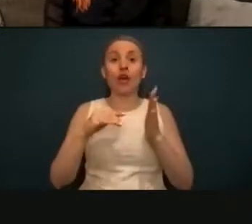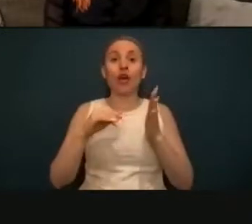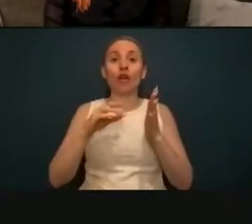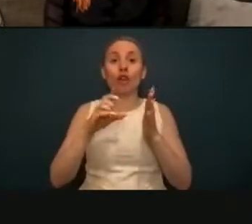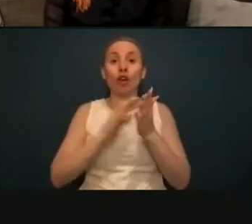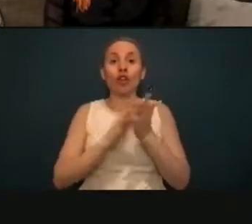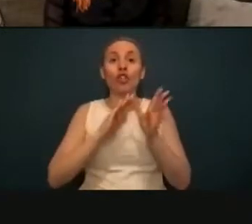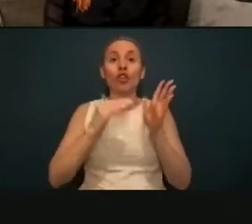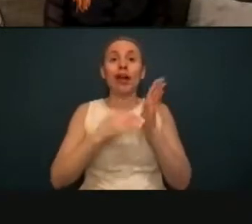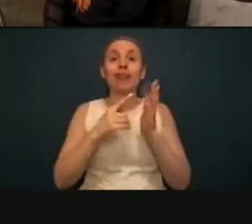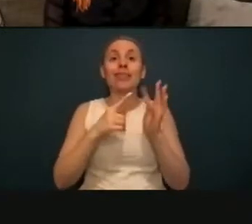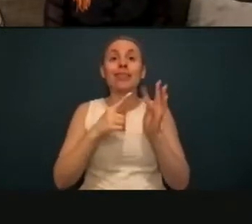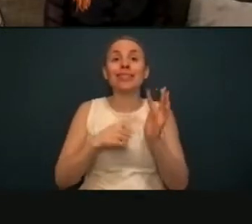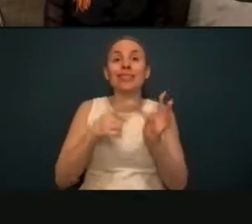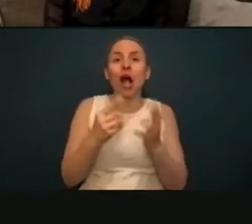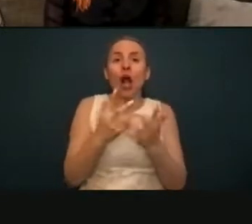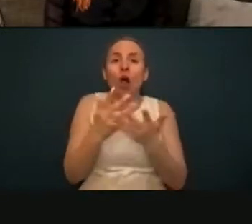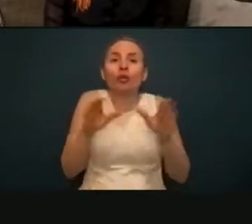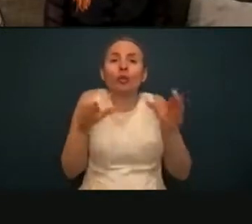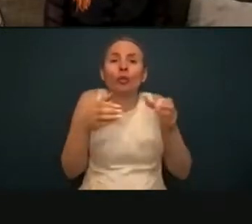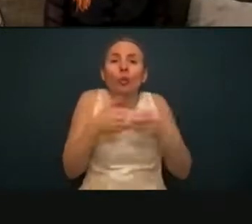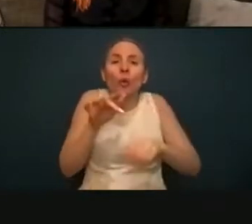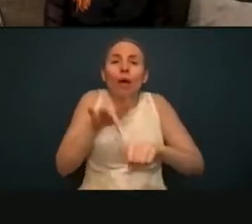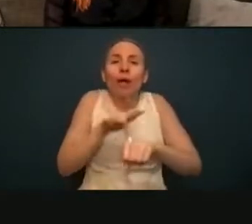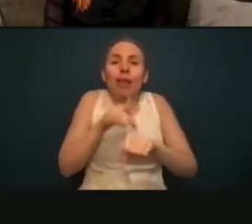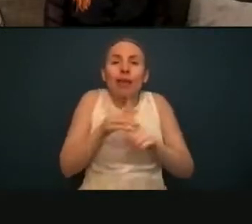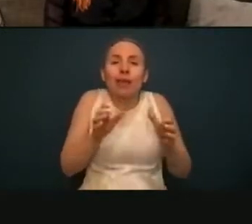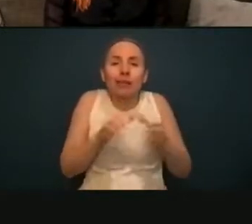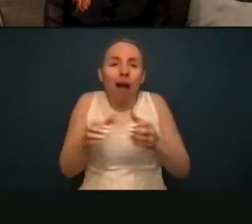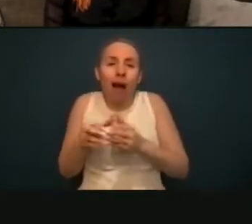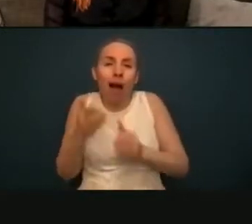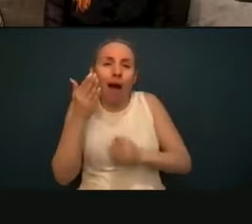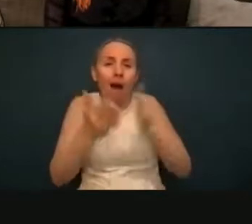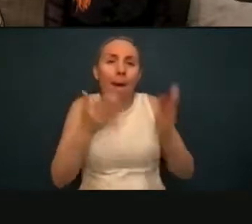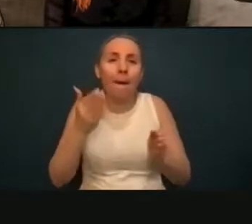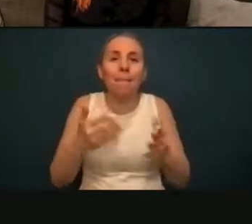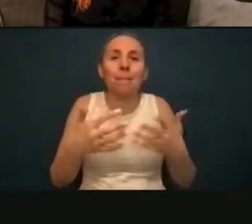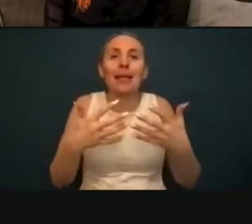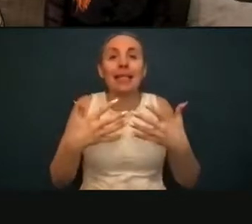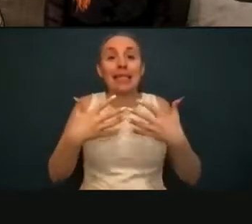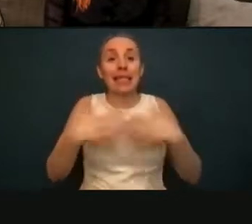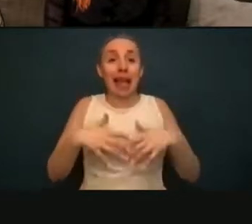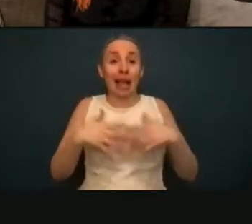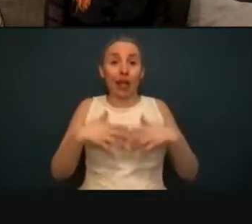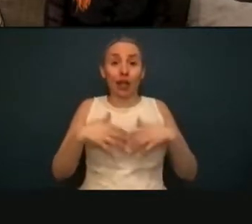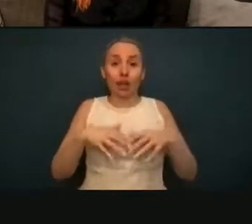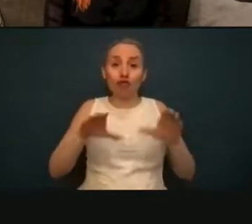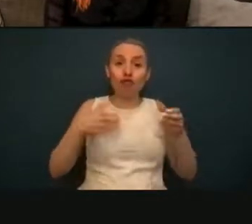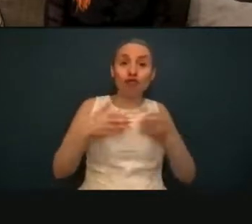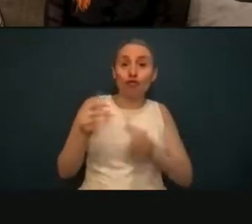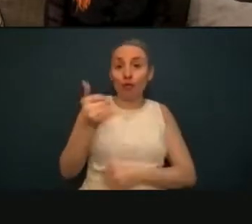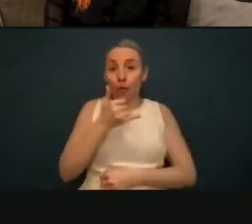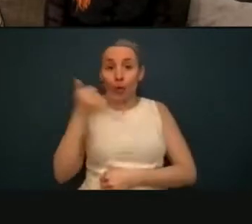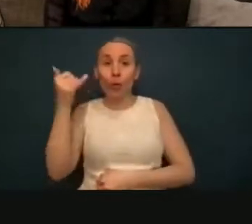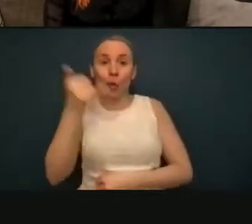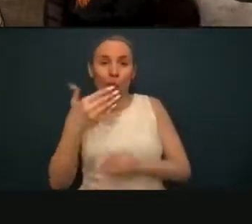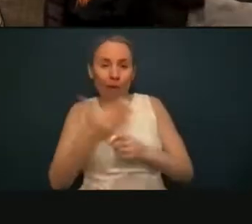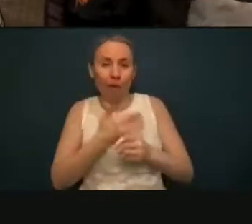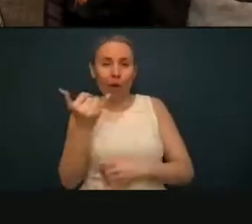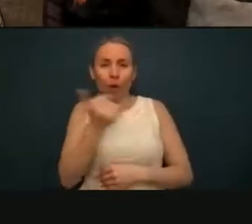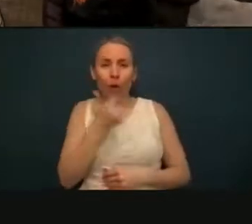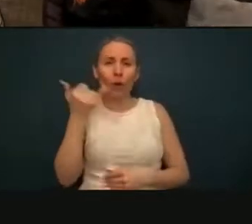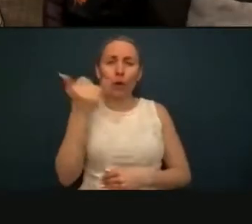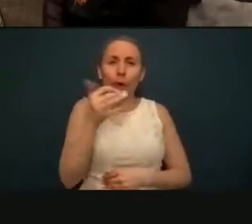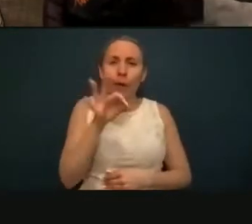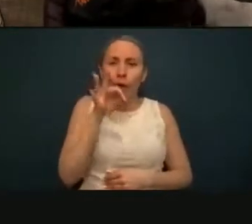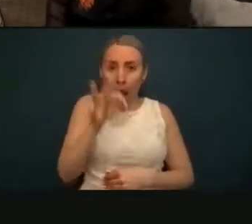lot of small theatres, and the tech crew would ring up ahead of time and they'd be like, is the